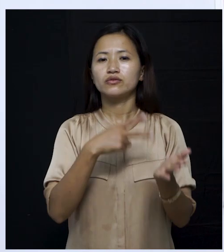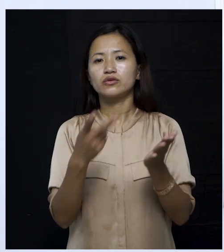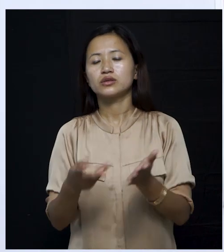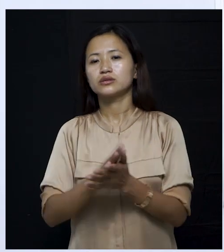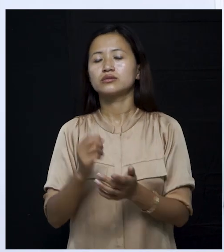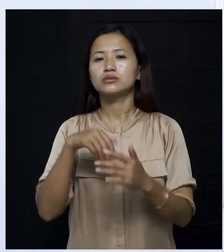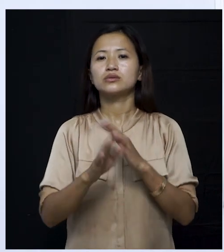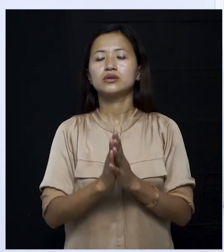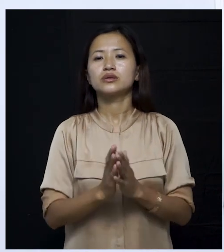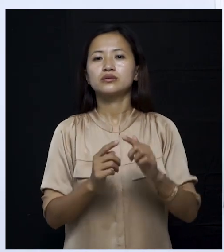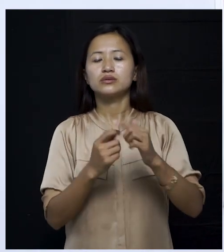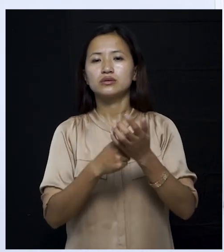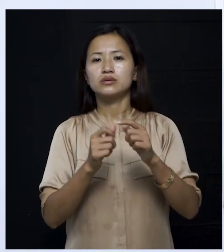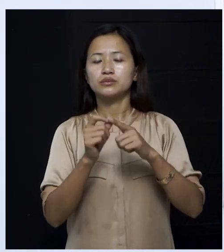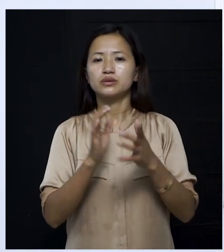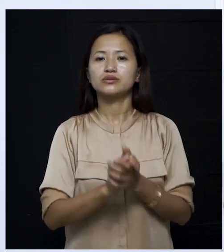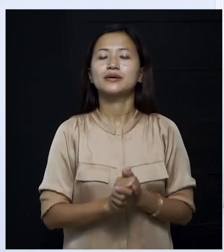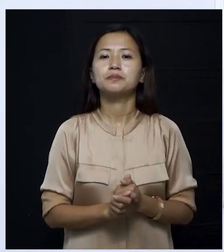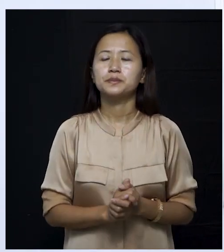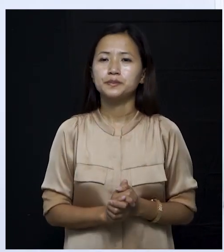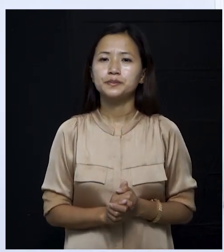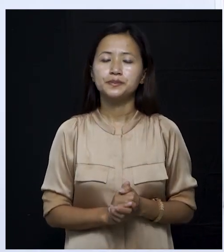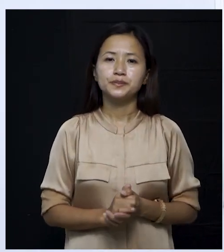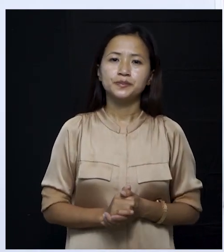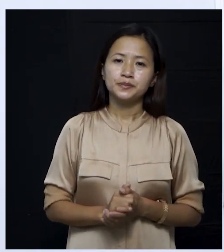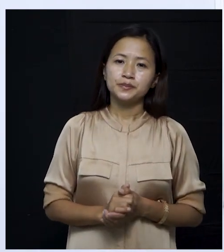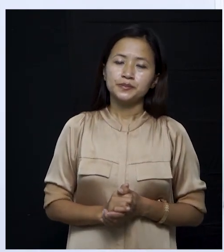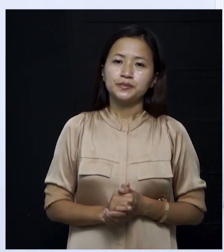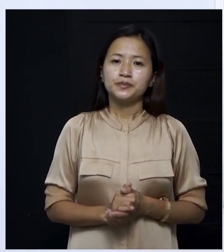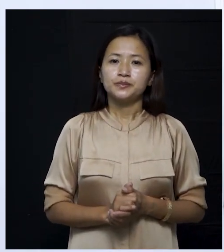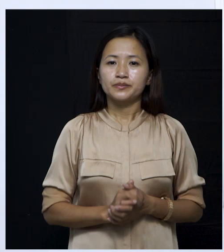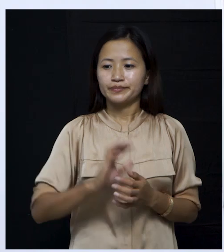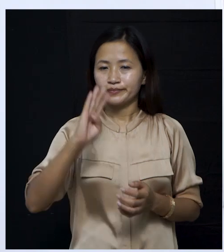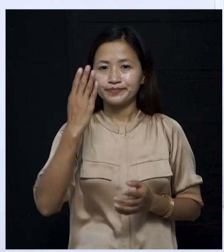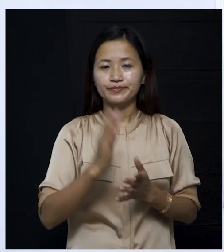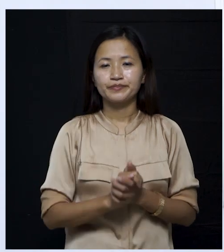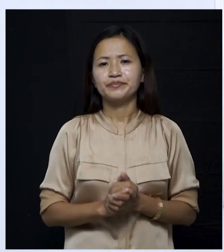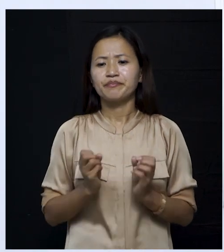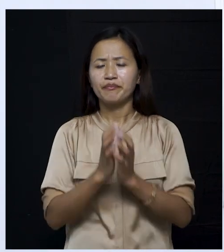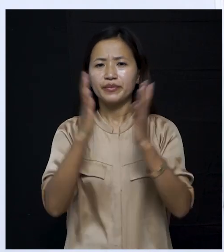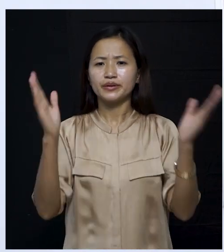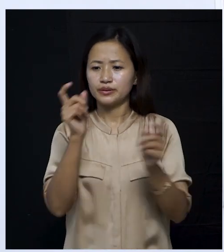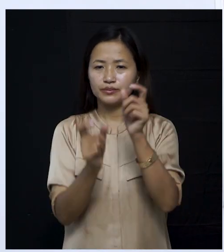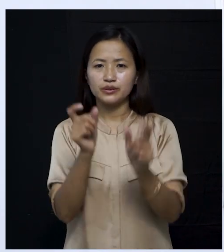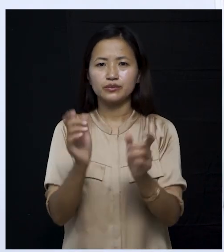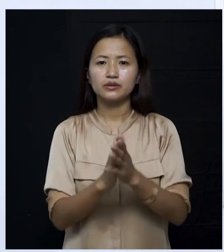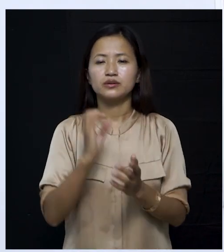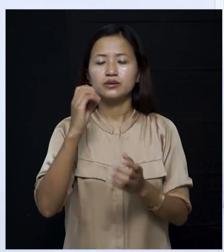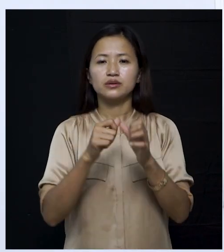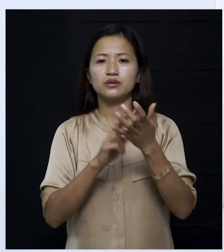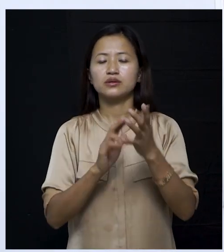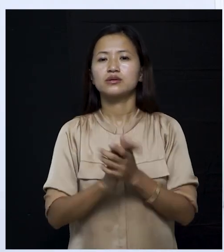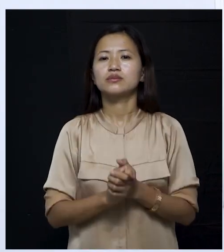a trap. Okay, so that is also another advantage. Then the fourth one is many people can borrow cheaply